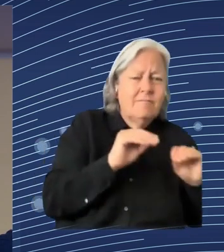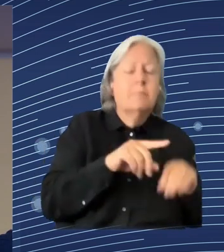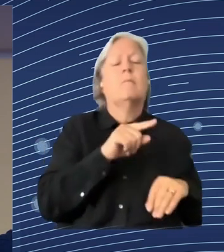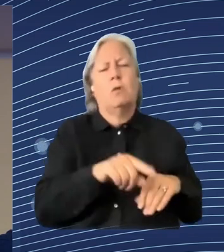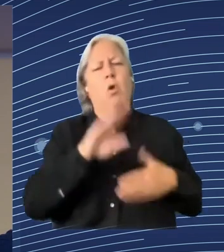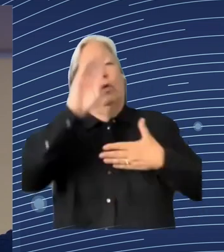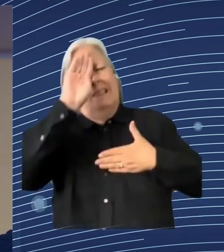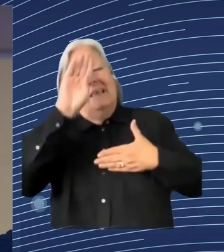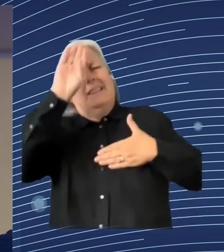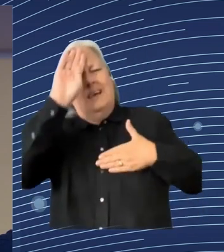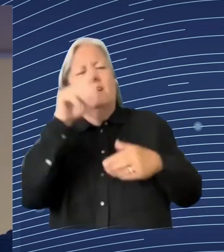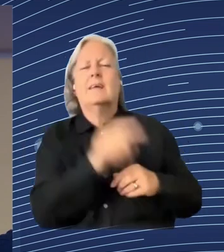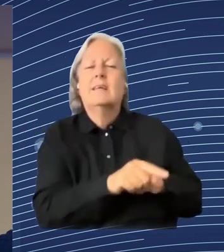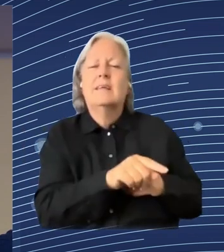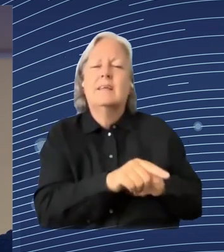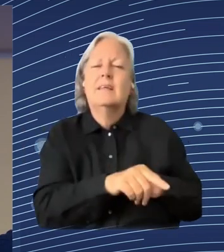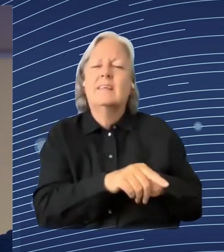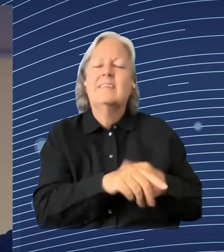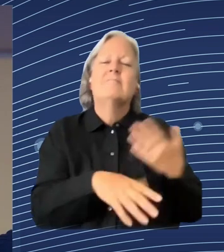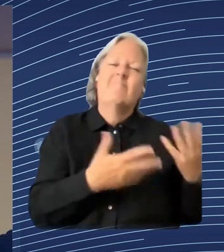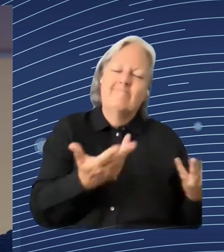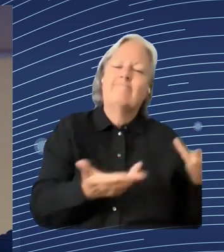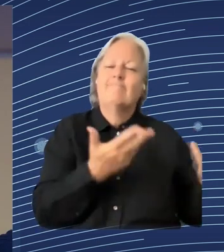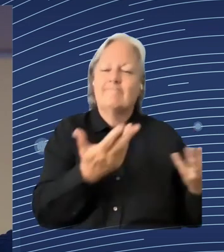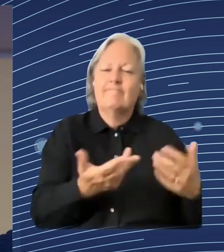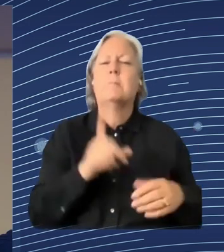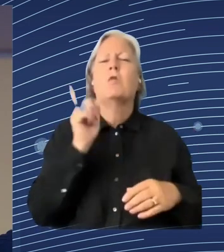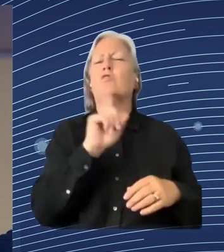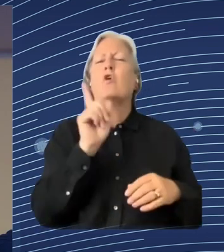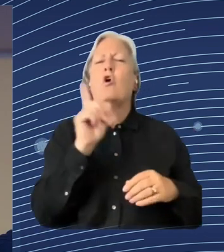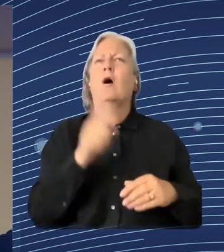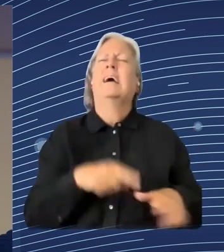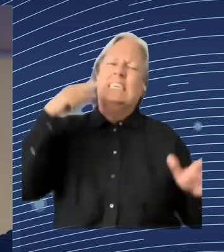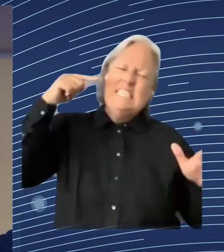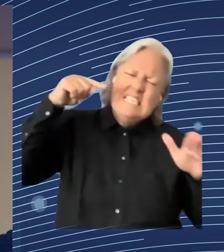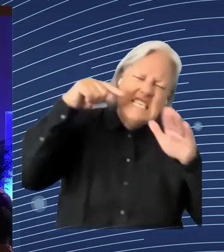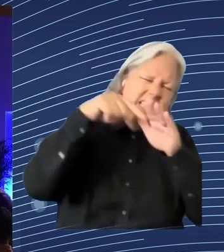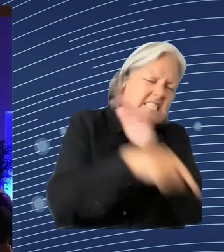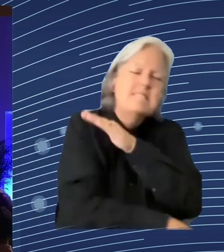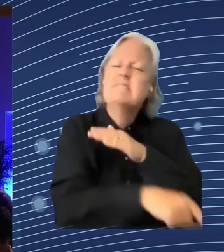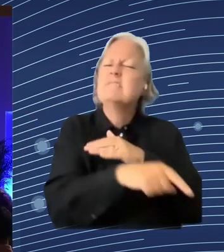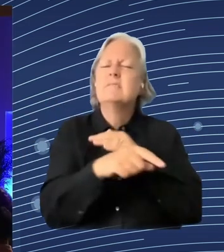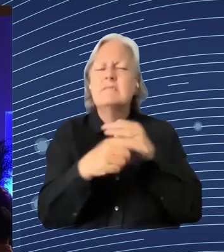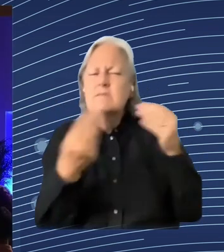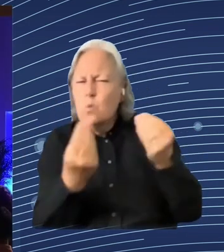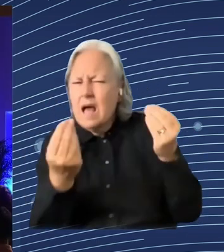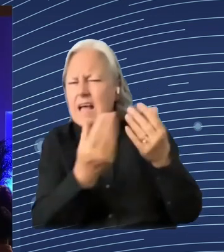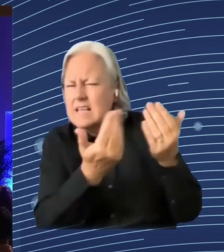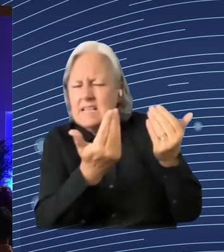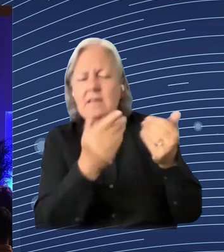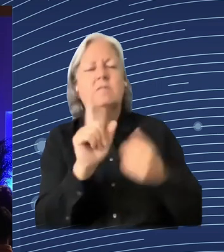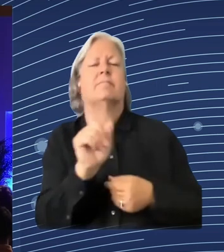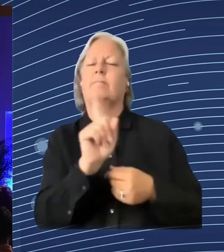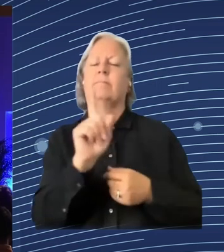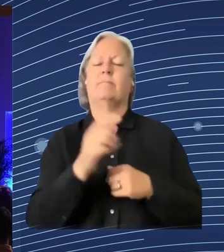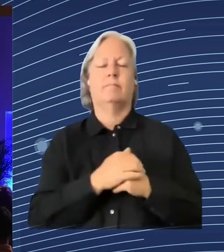we did, but of course not in a more specific level than that. Yeah, I ask because there's a lot